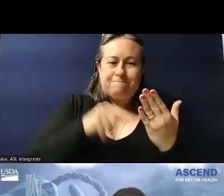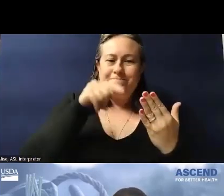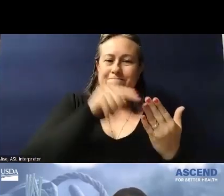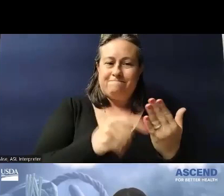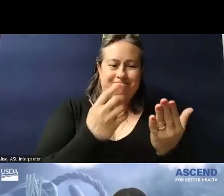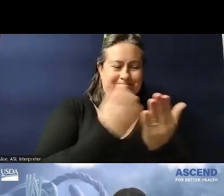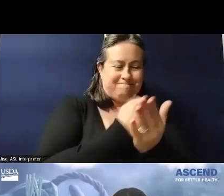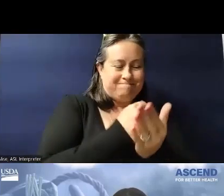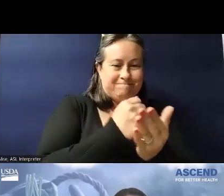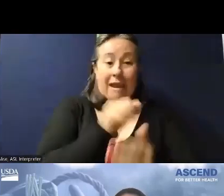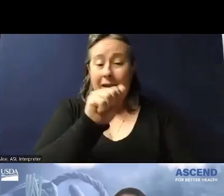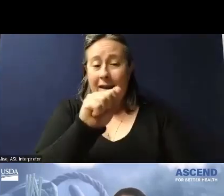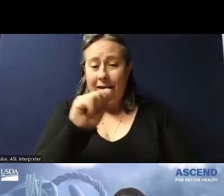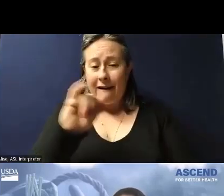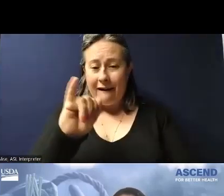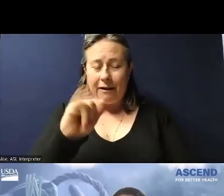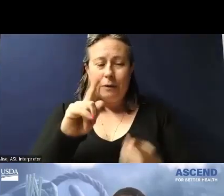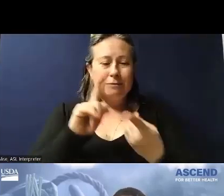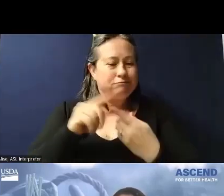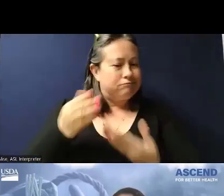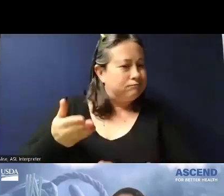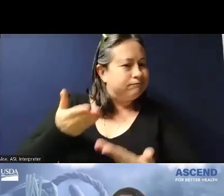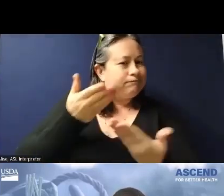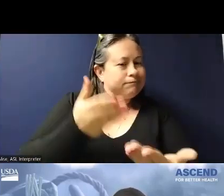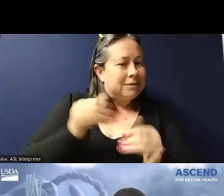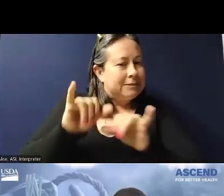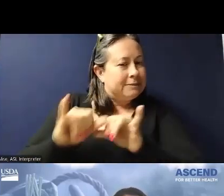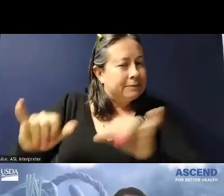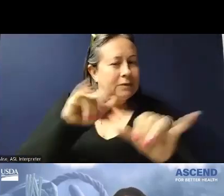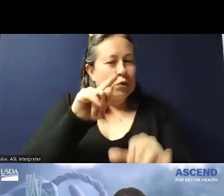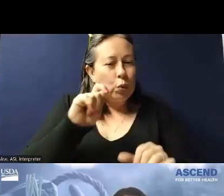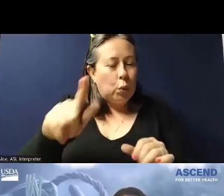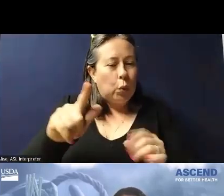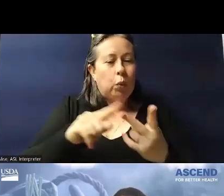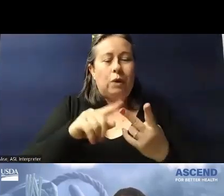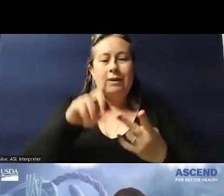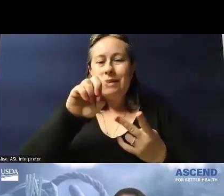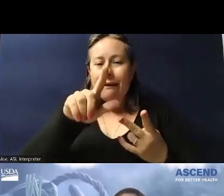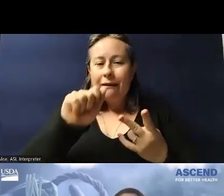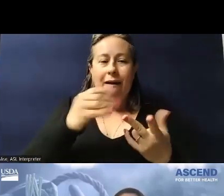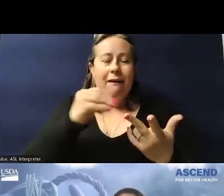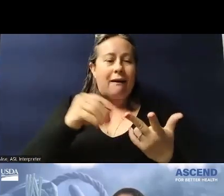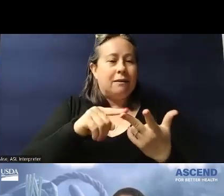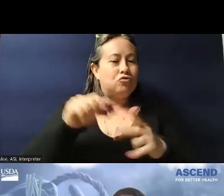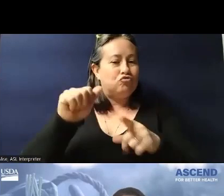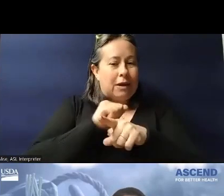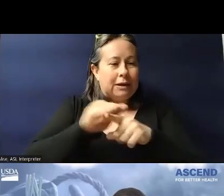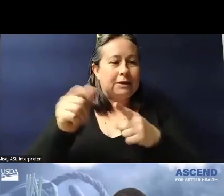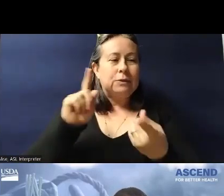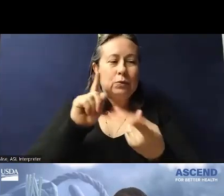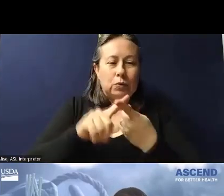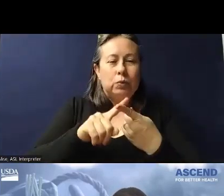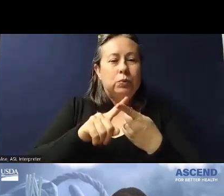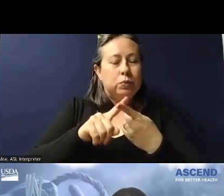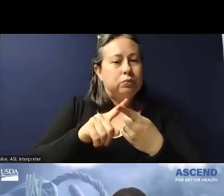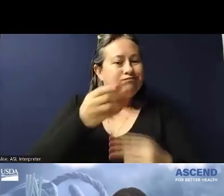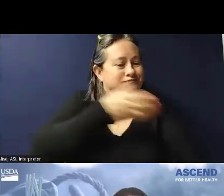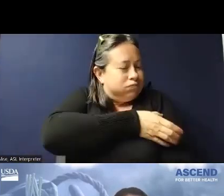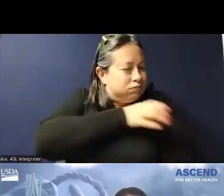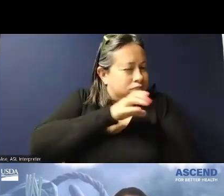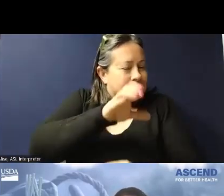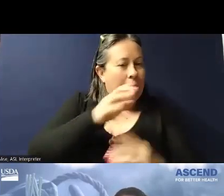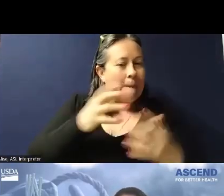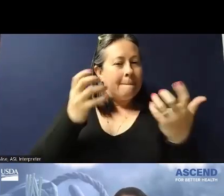and artificial intelligence, to provide standardized tools, data, and training to empower partners around the